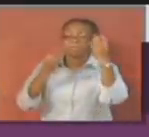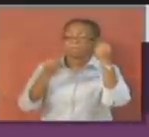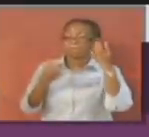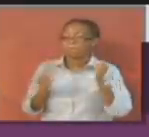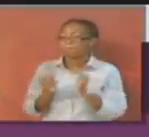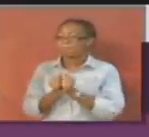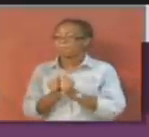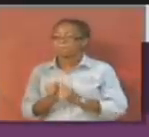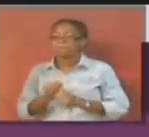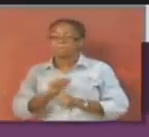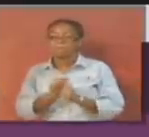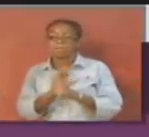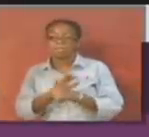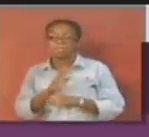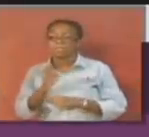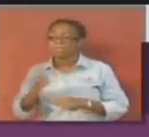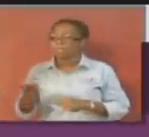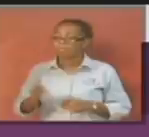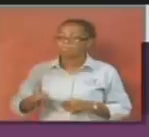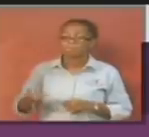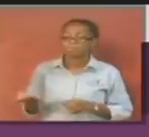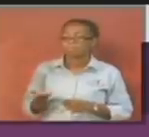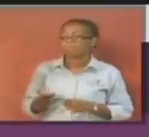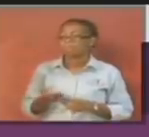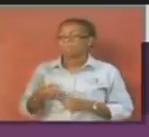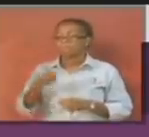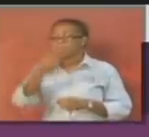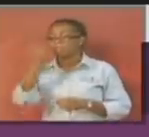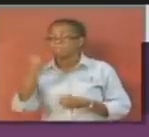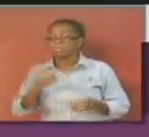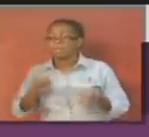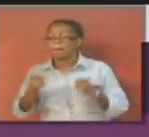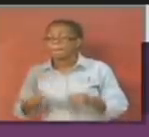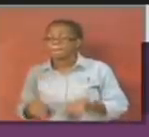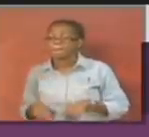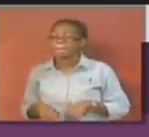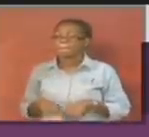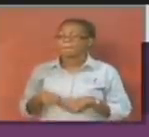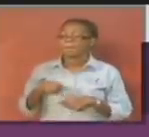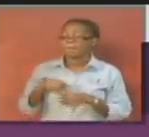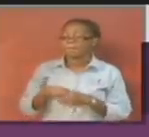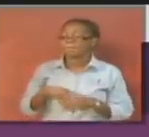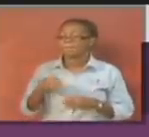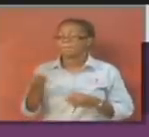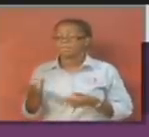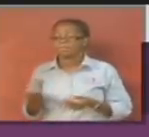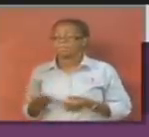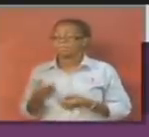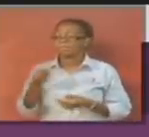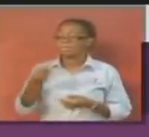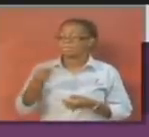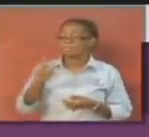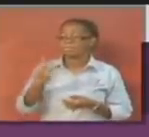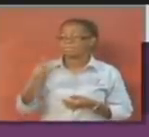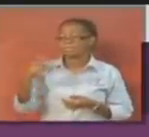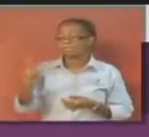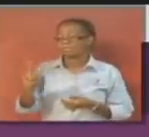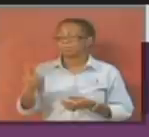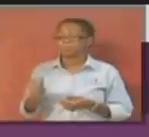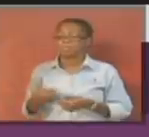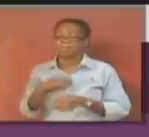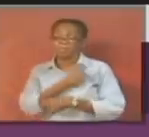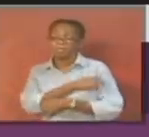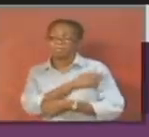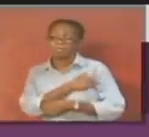terms of what is happening with treatments in HCU and HDU, if possible, maybe a little more breakdown of how many deaths in either of